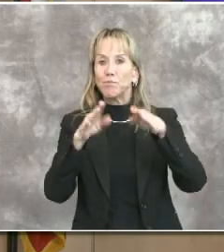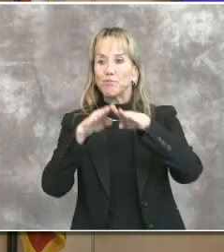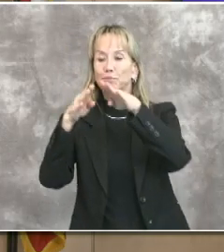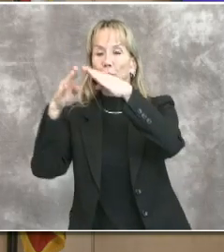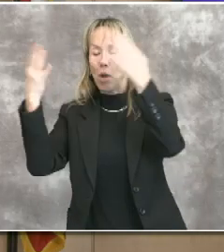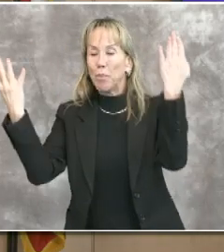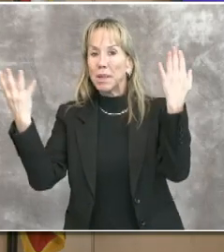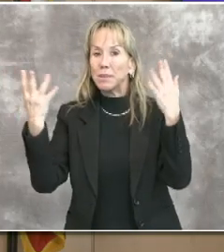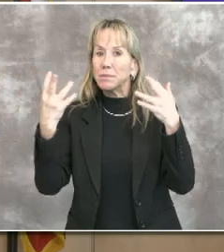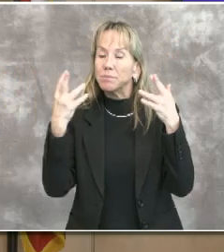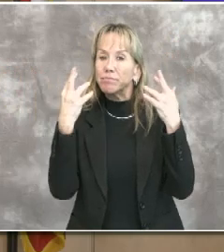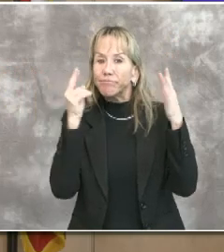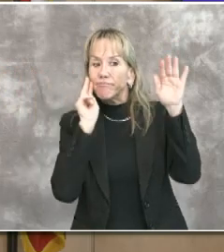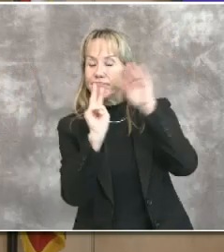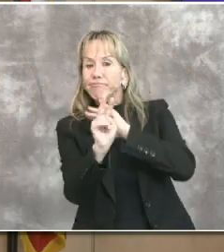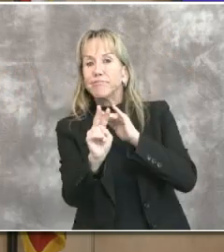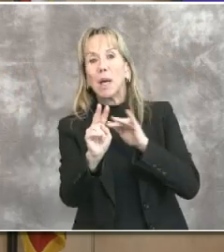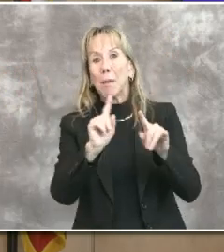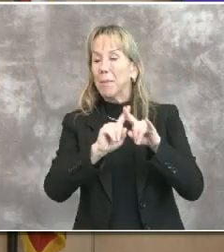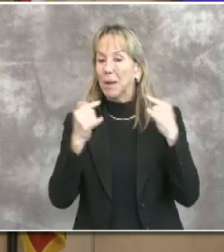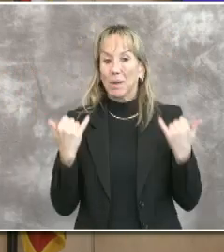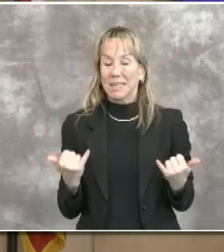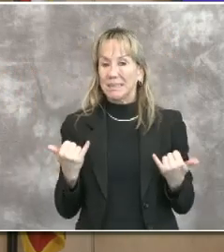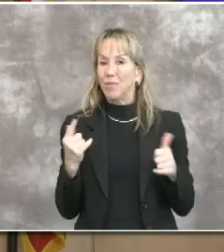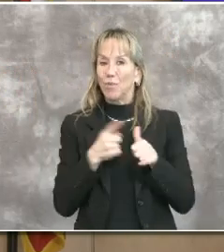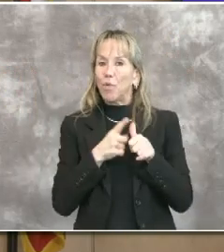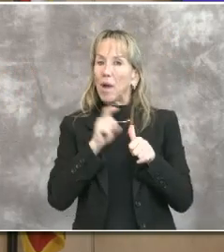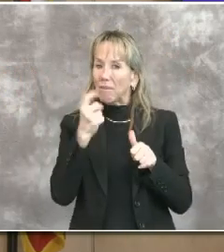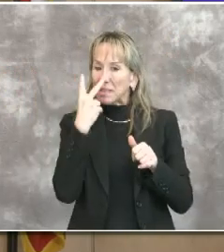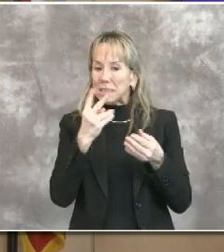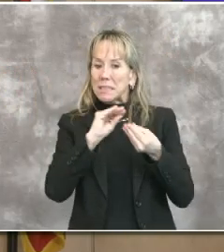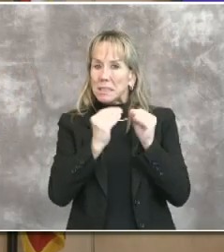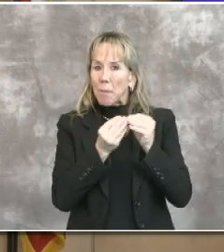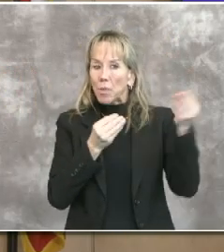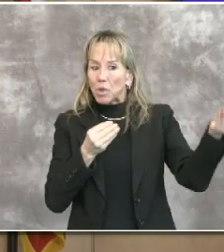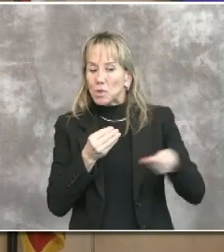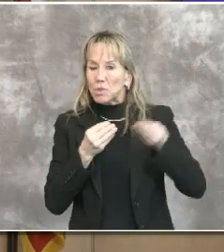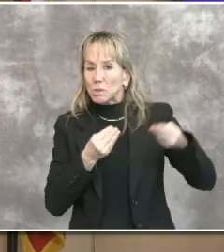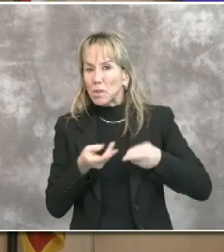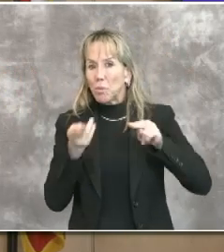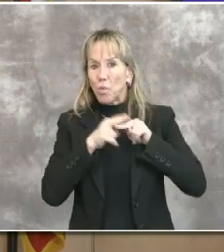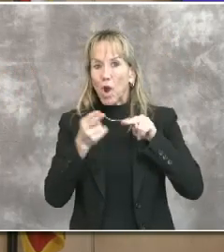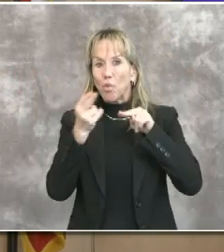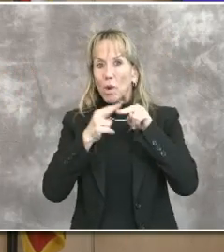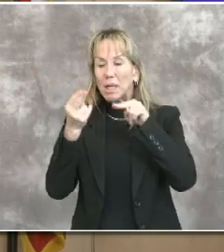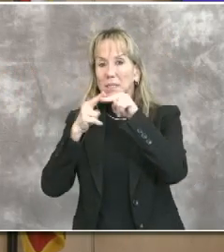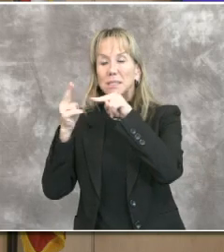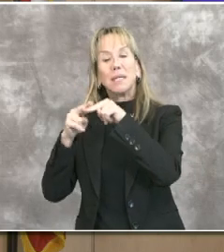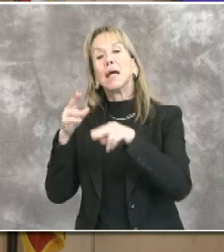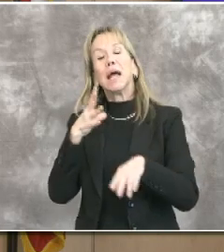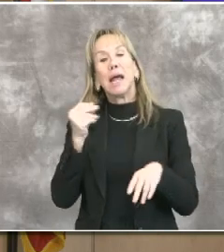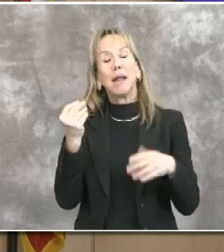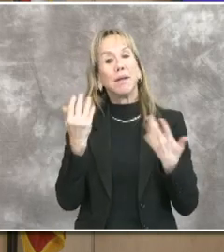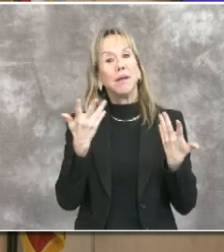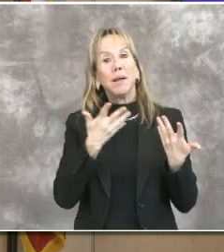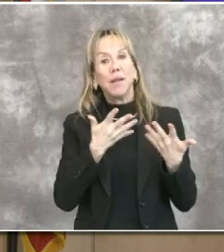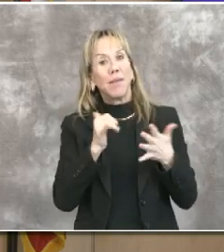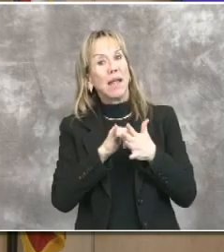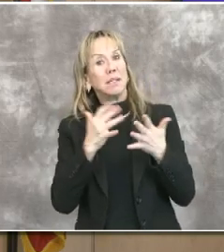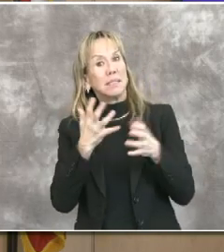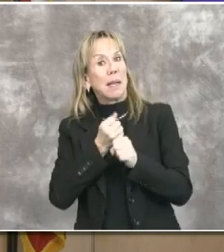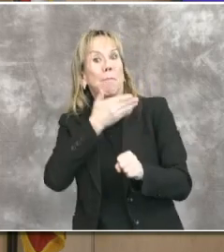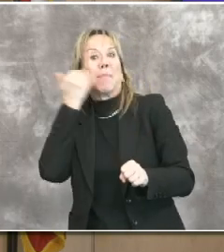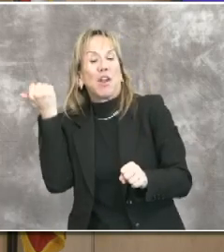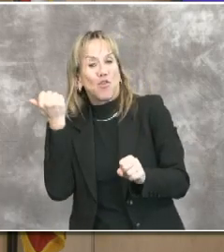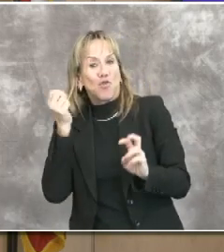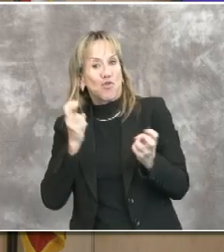to what Dr. Wooten said, we need to see continued progress on the numbers that we are getting daily, and we need to work with our jurisdictions as they develop plans